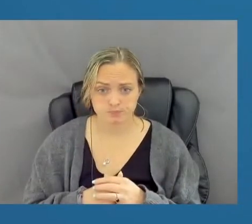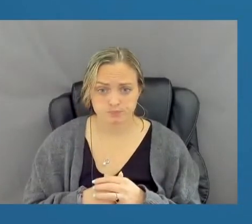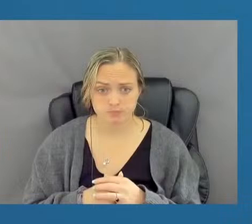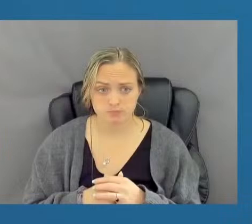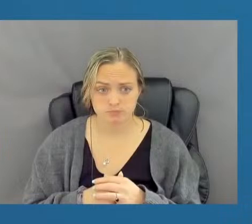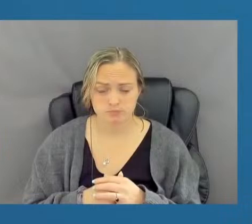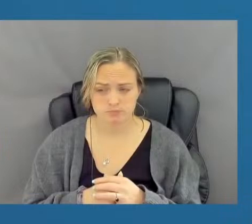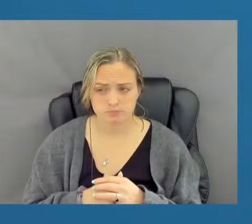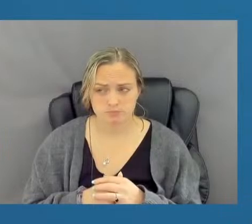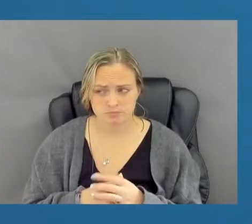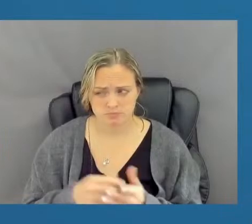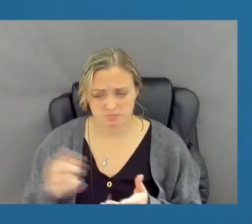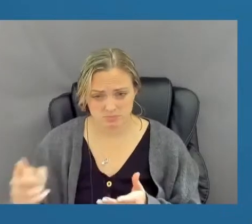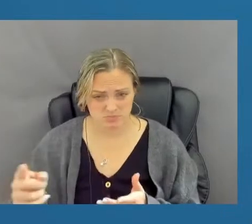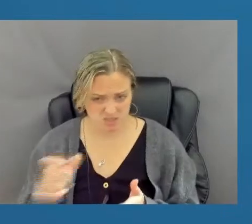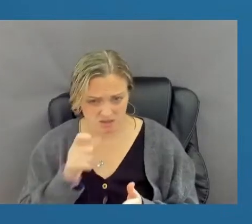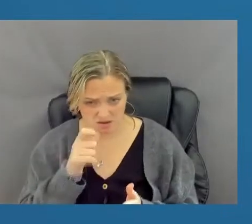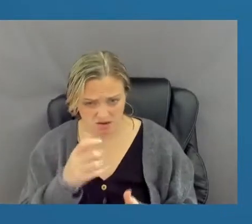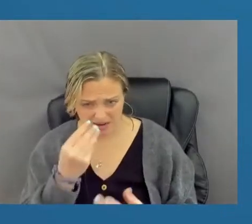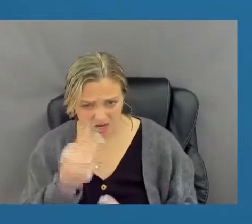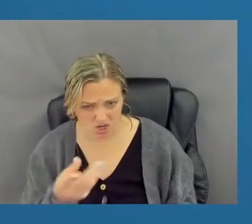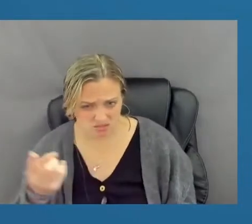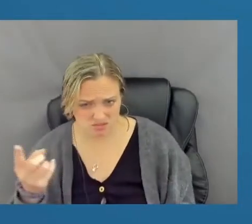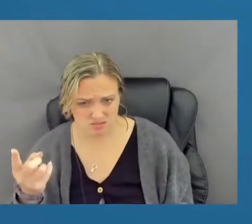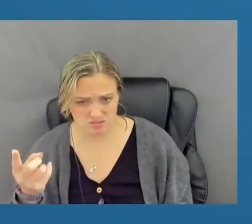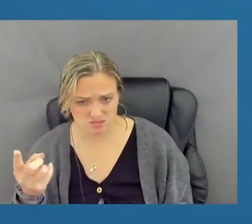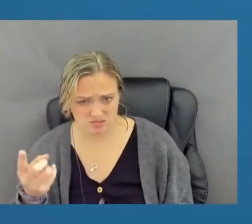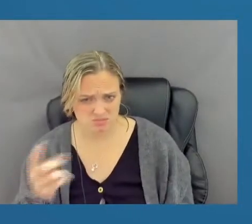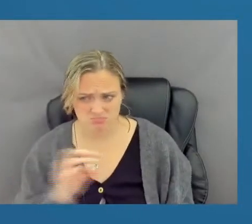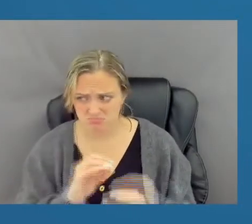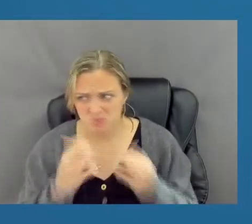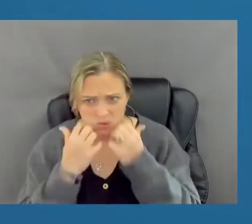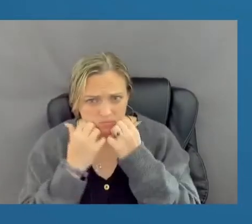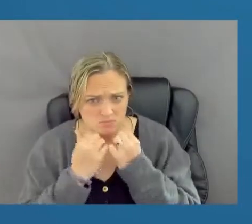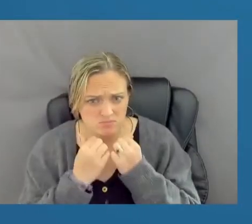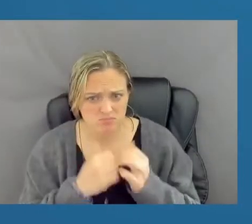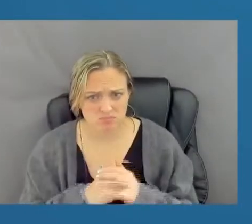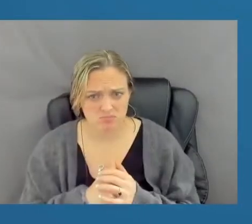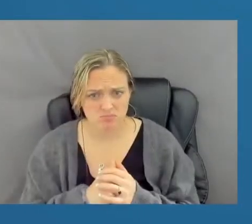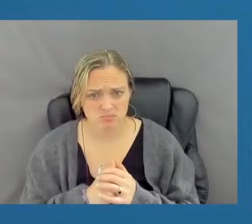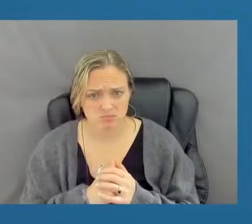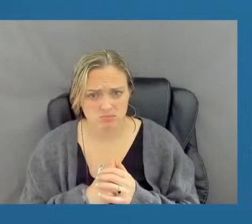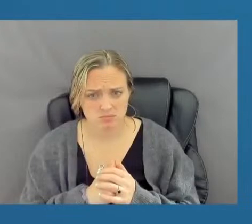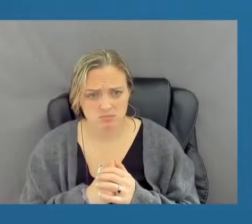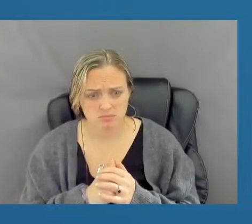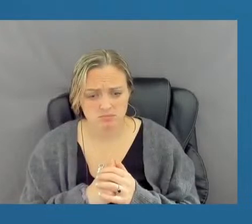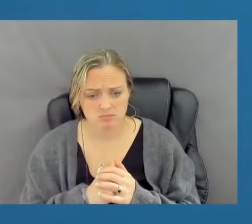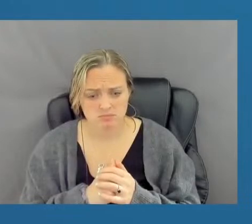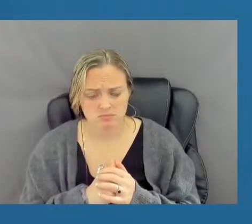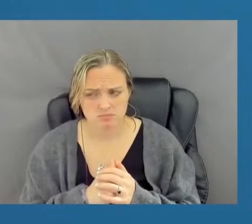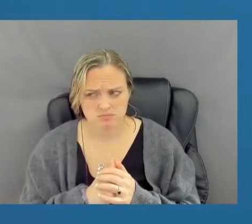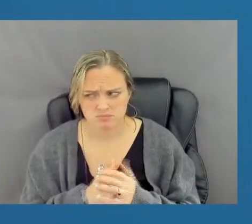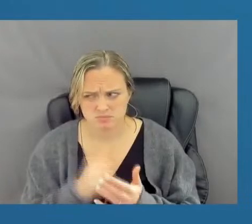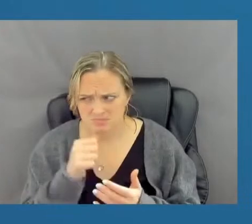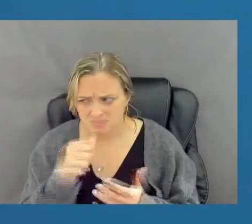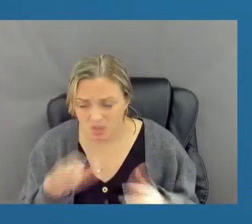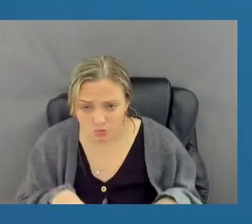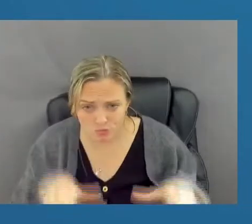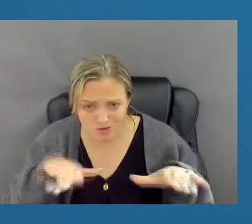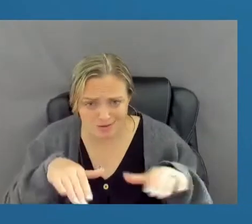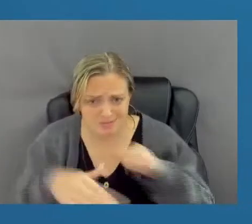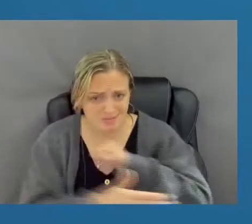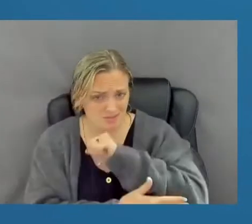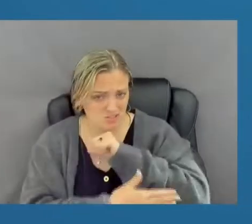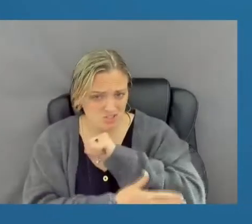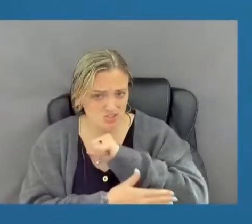Have they no heart? No compassion? Were they not raised in a country